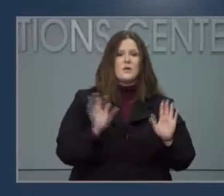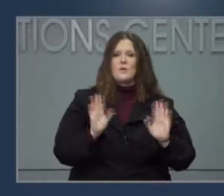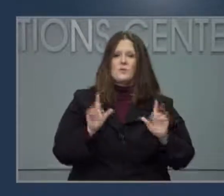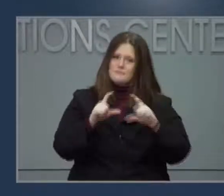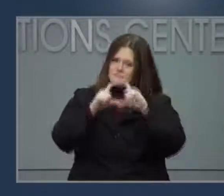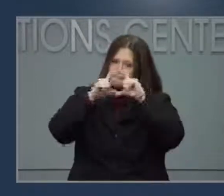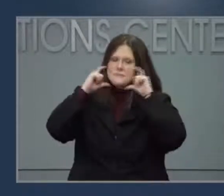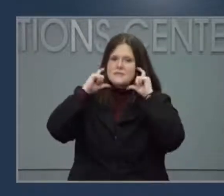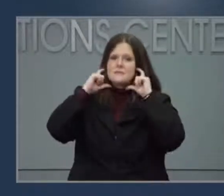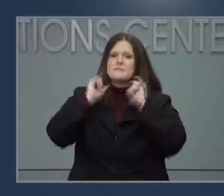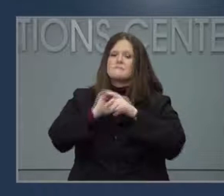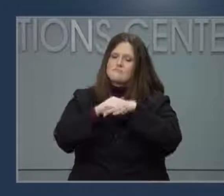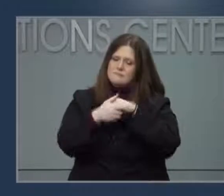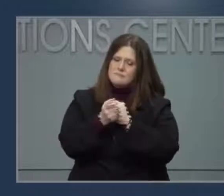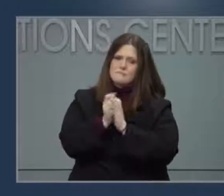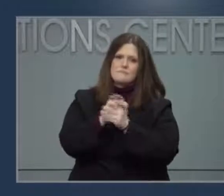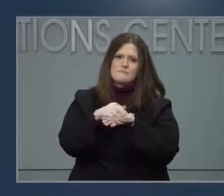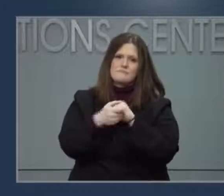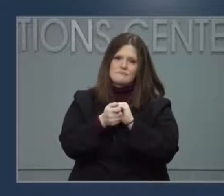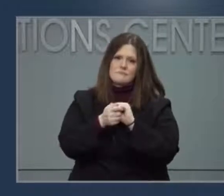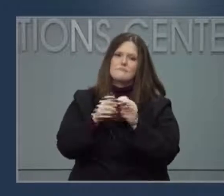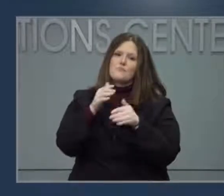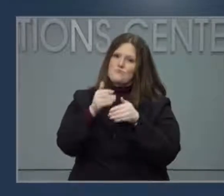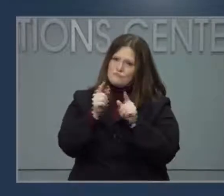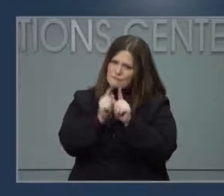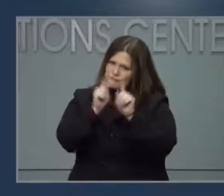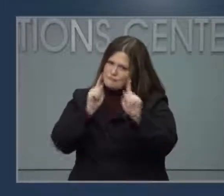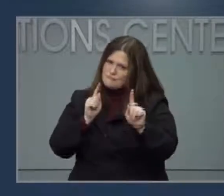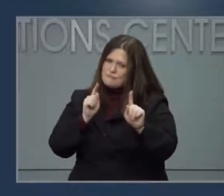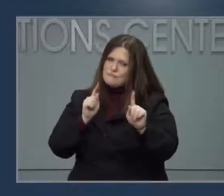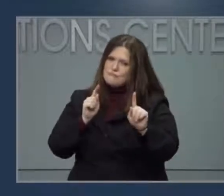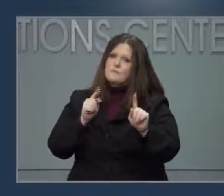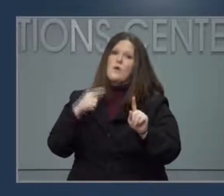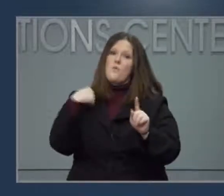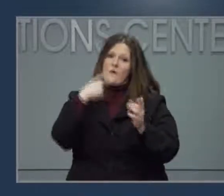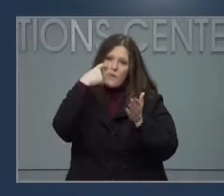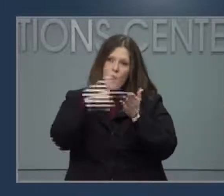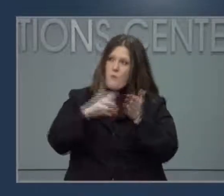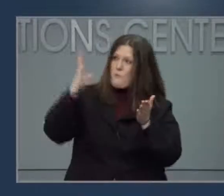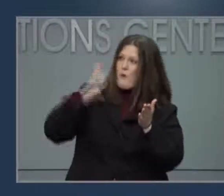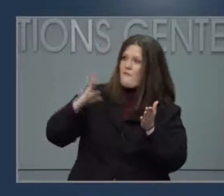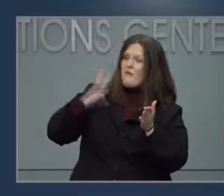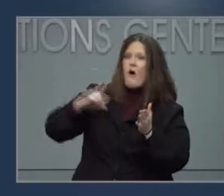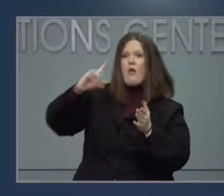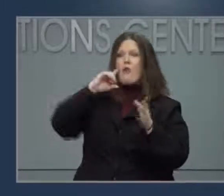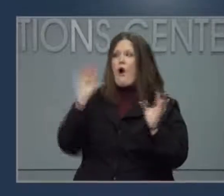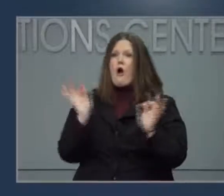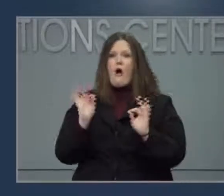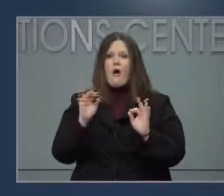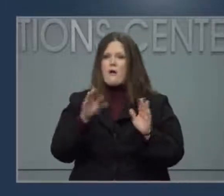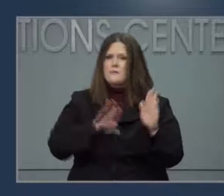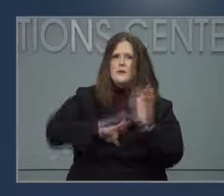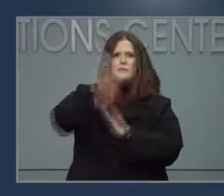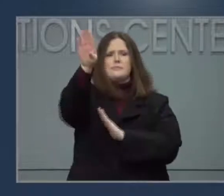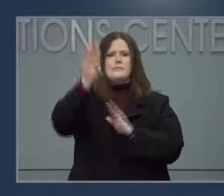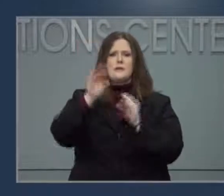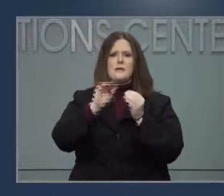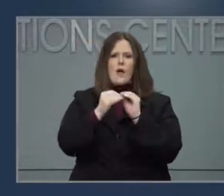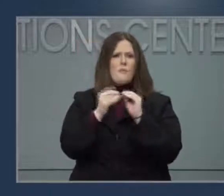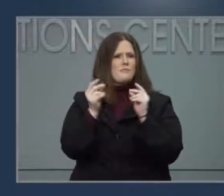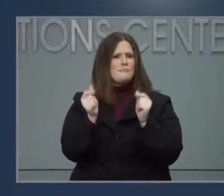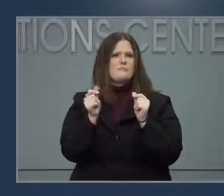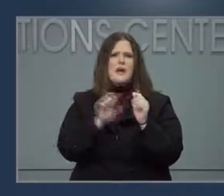fragile progress can be. So we need to keep protecting each other while we get everyone a spot to get their shot. Thank you, Governor.